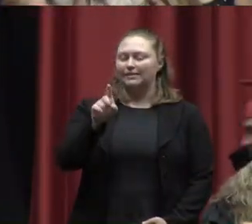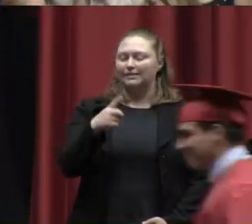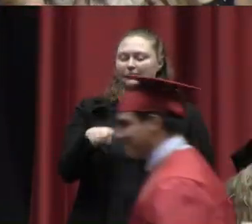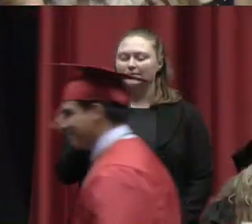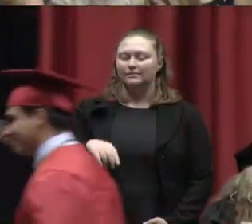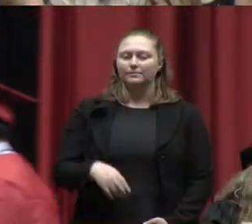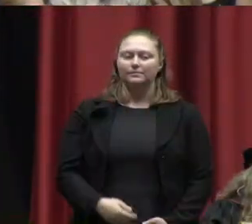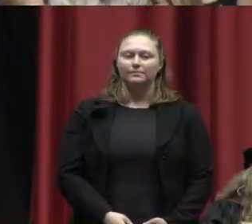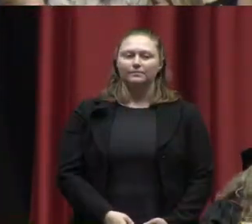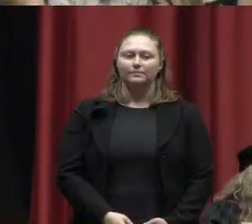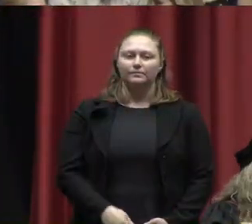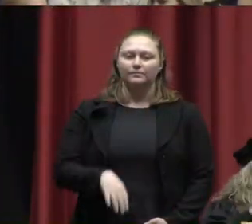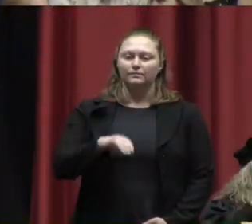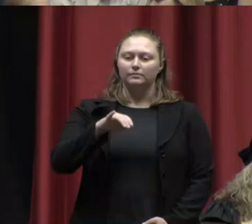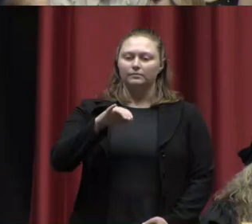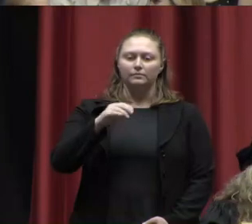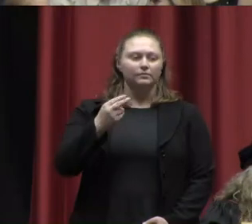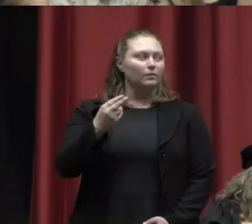Hove Messenger.